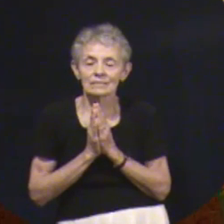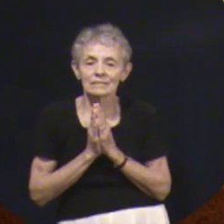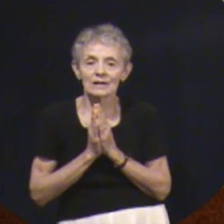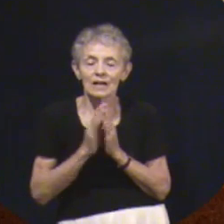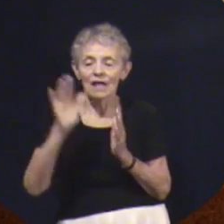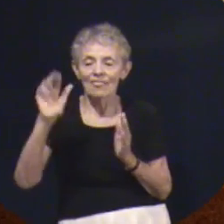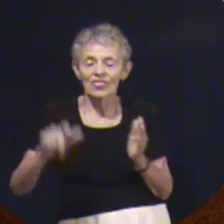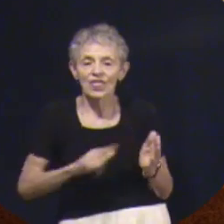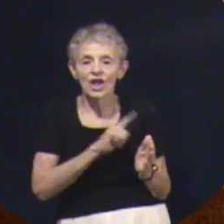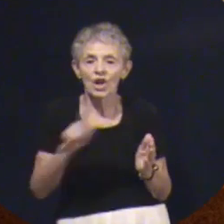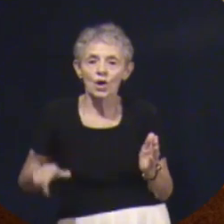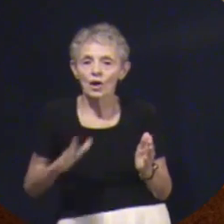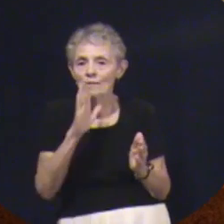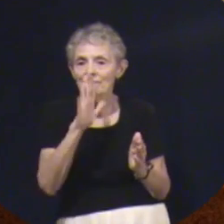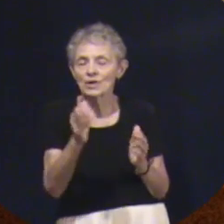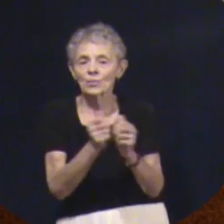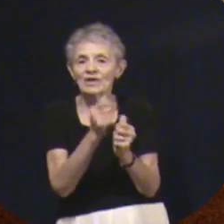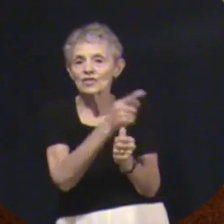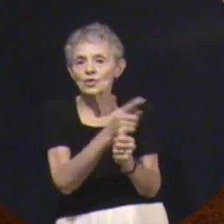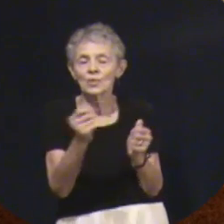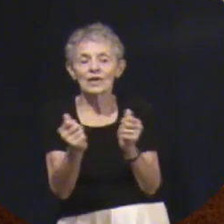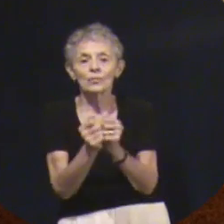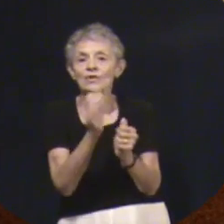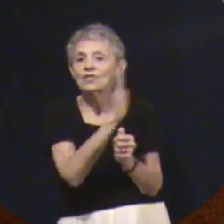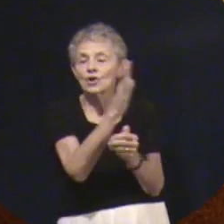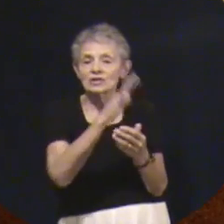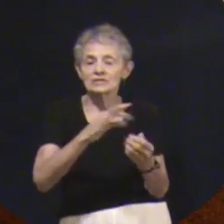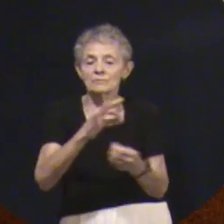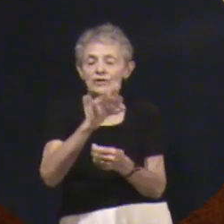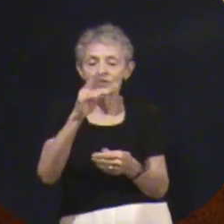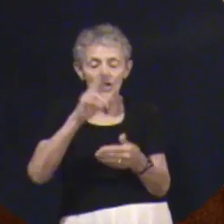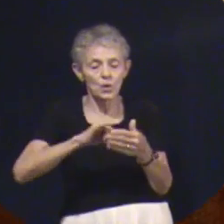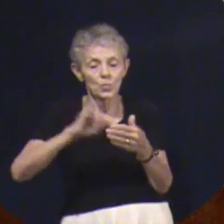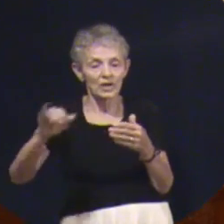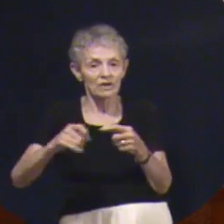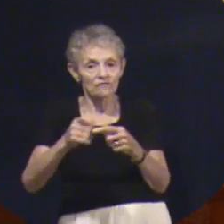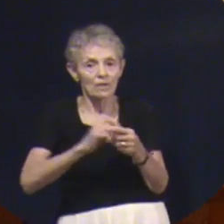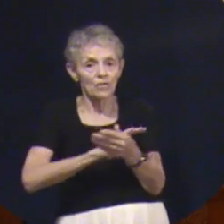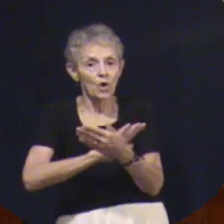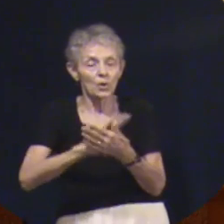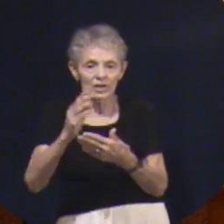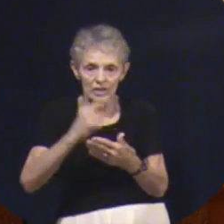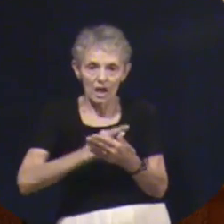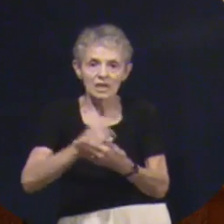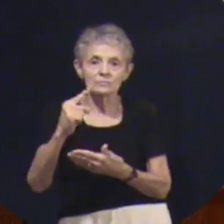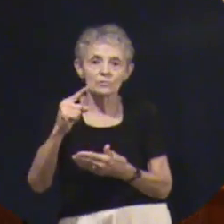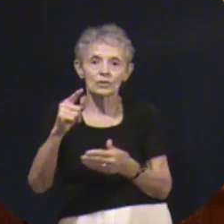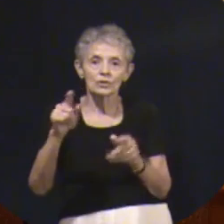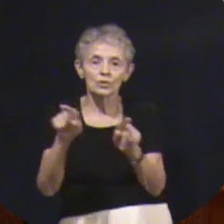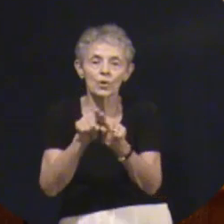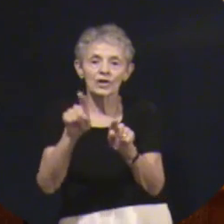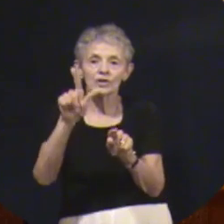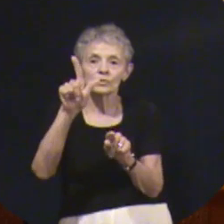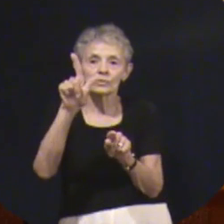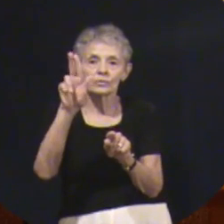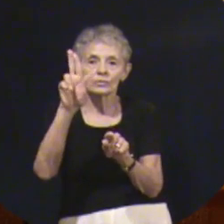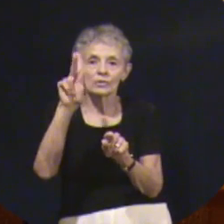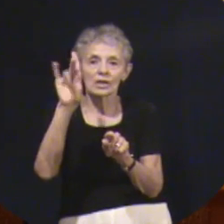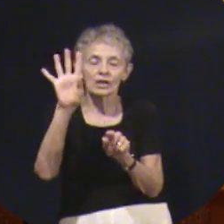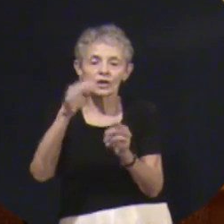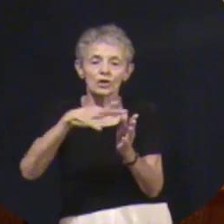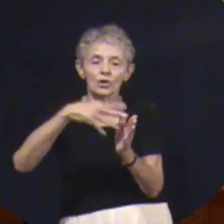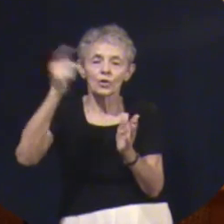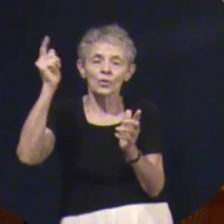The Lord be with you. And with your spirit. A reading from the Holy Gospel according to Luke. Glory to